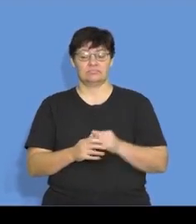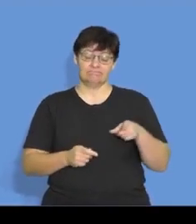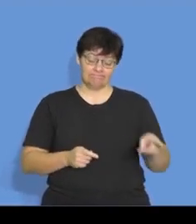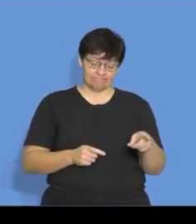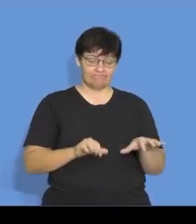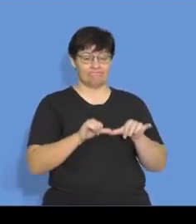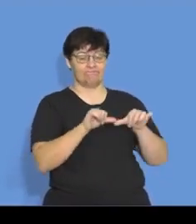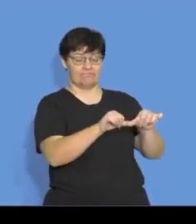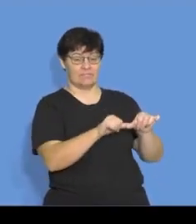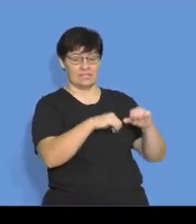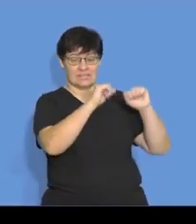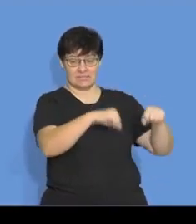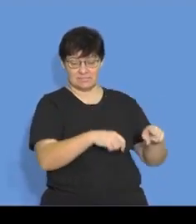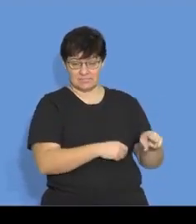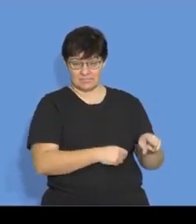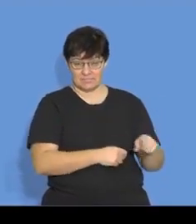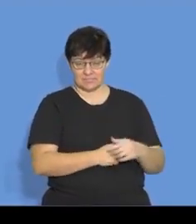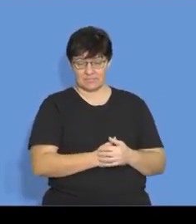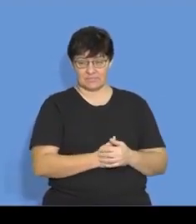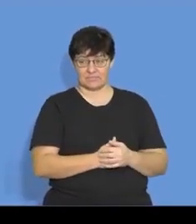perpetual system,